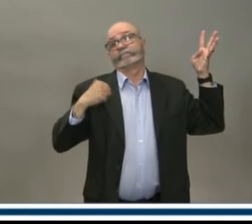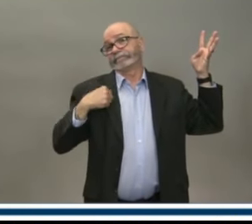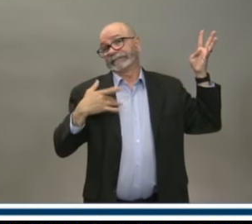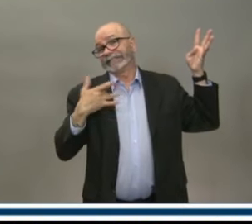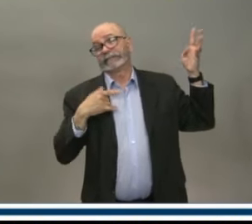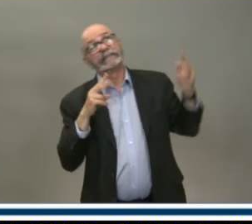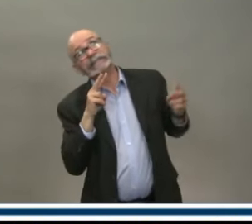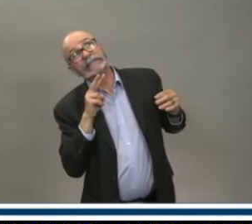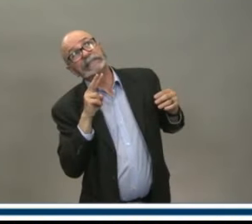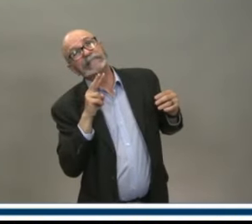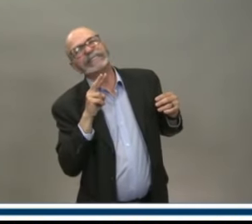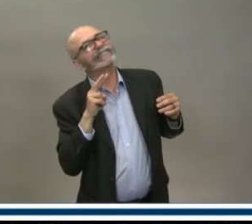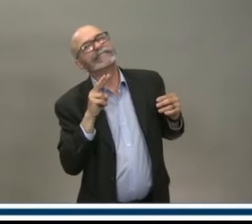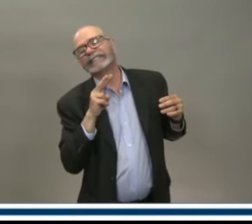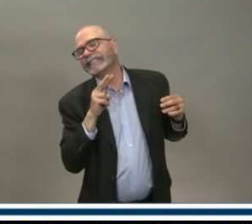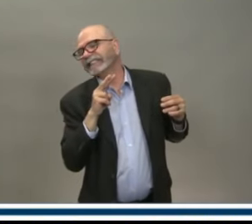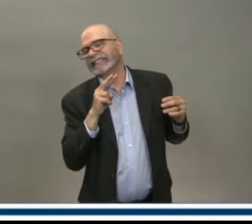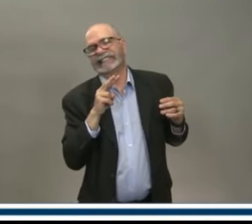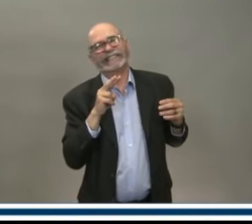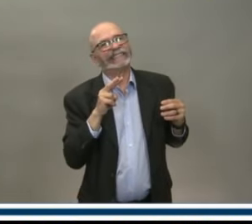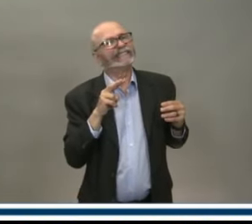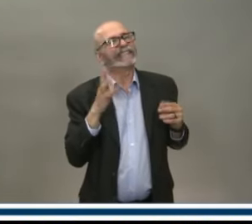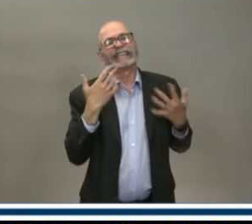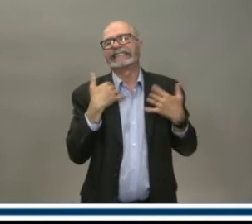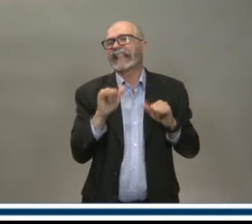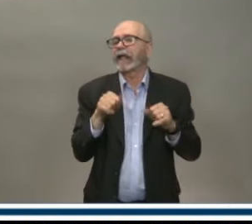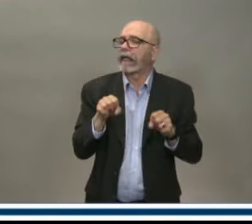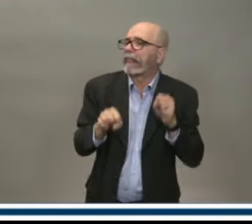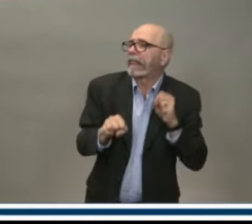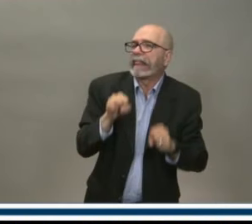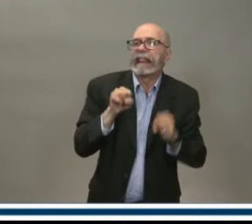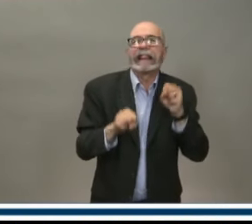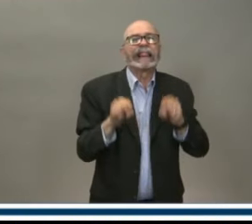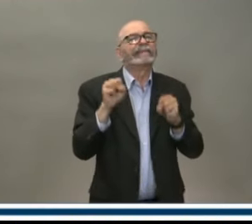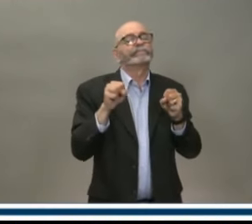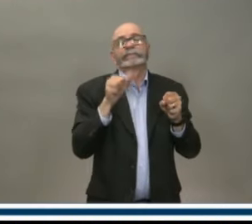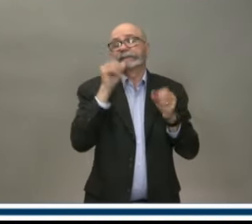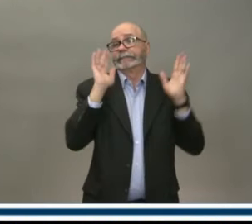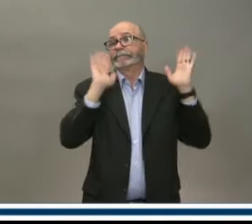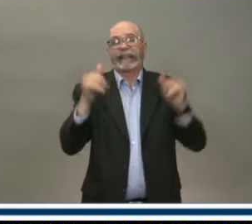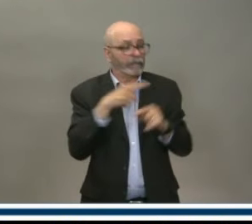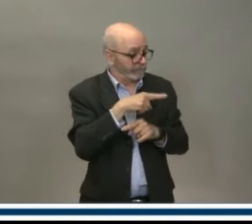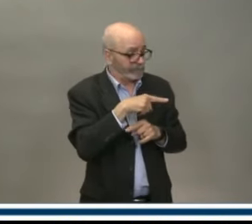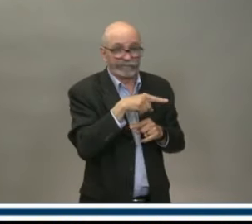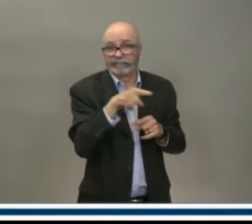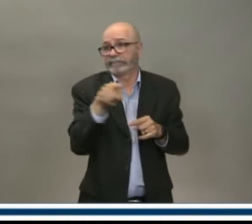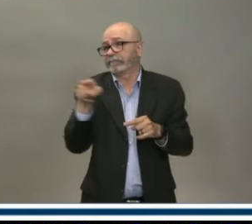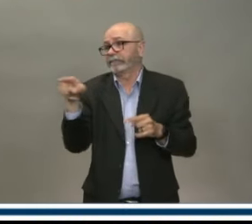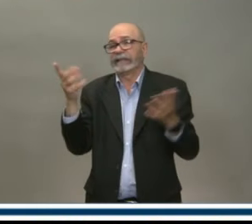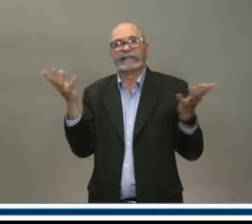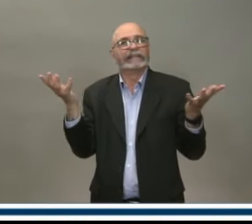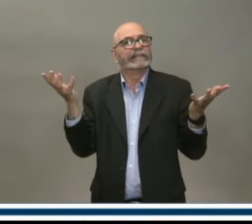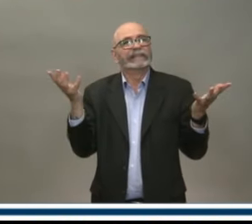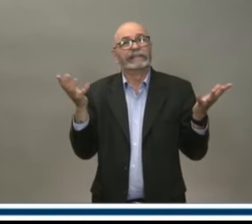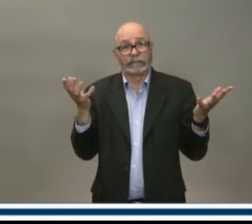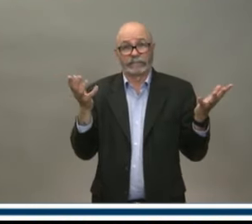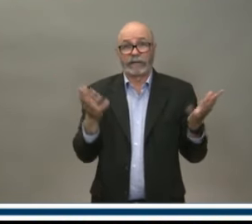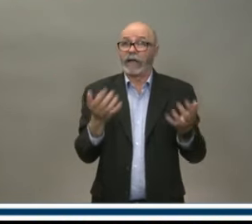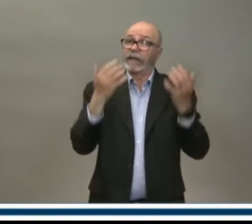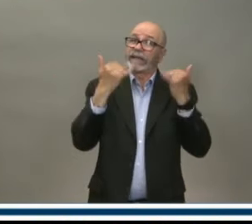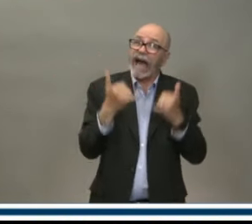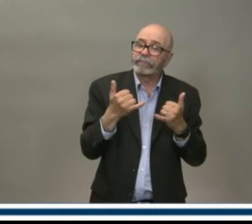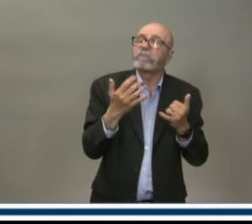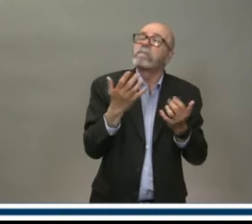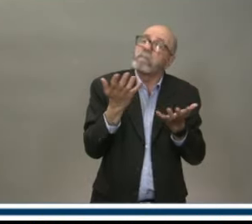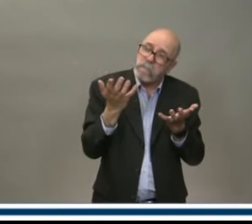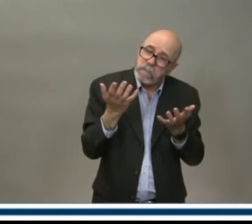uncertainties around that. What we may be seeing, and to answer to an earlier question today, some very early indications that we might be past